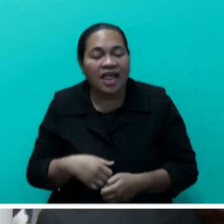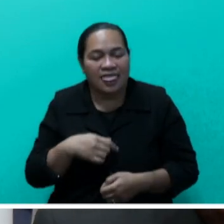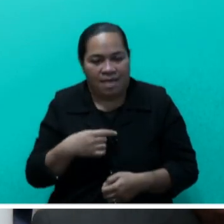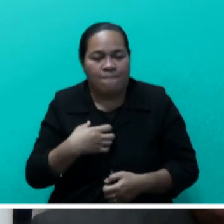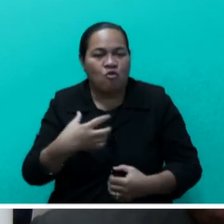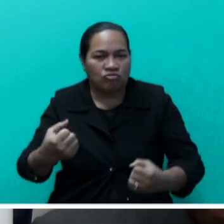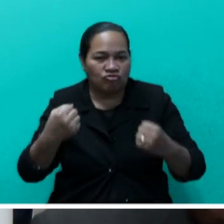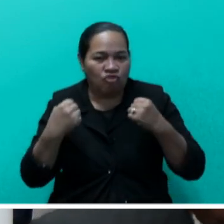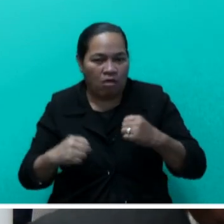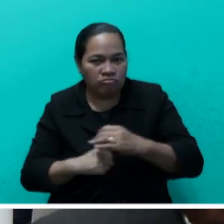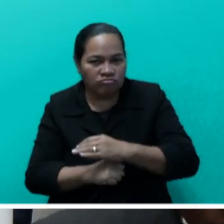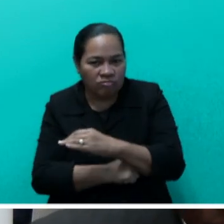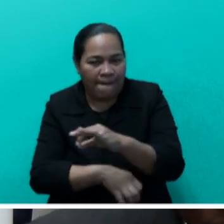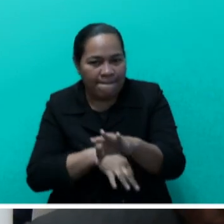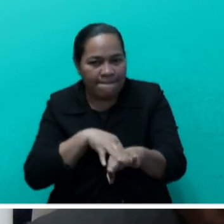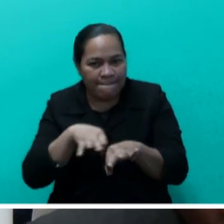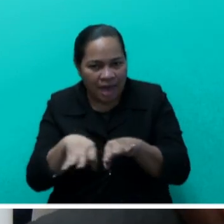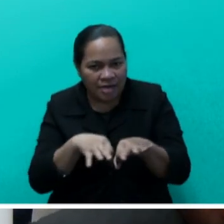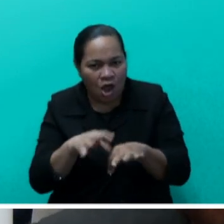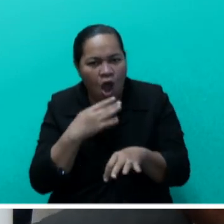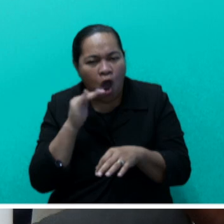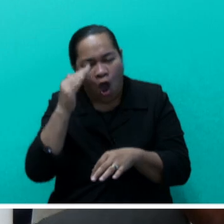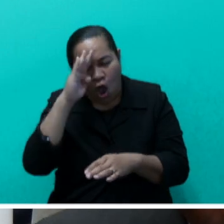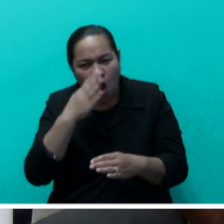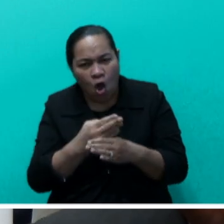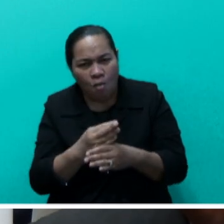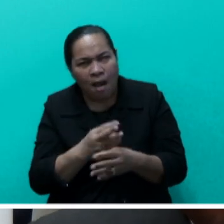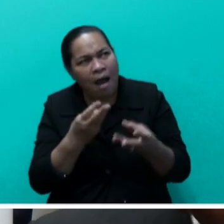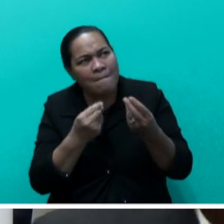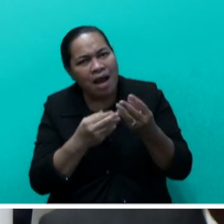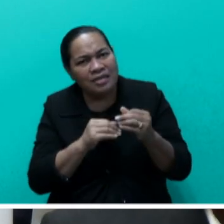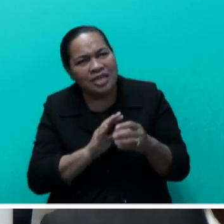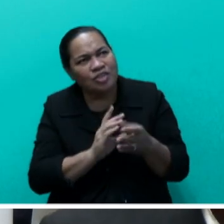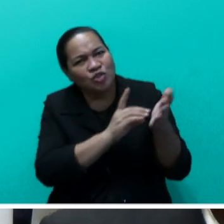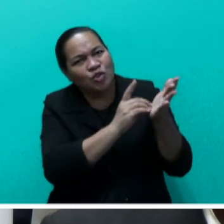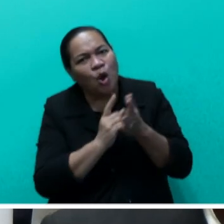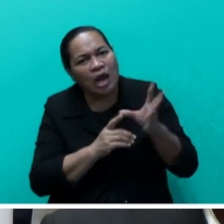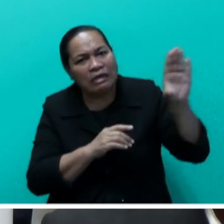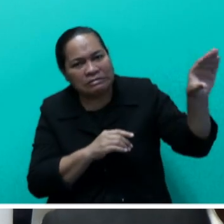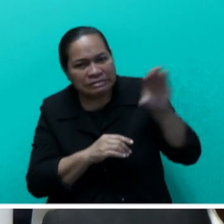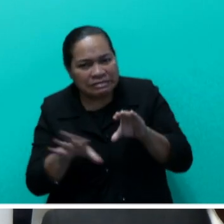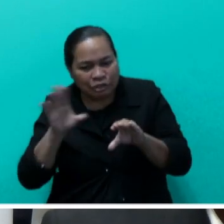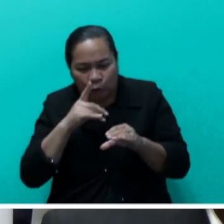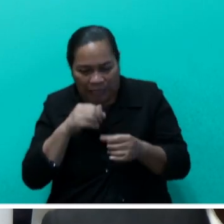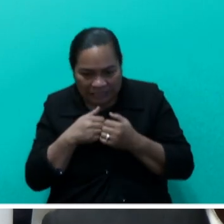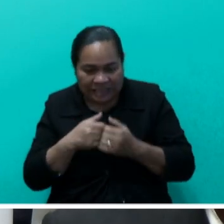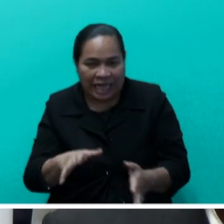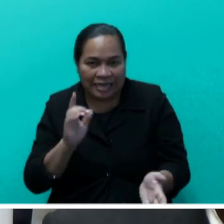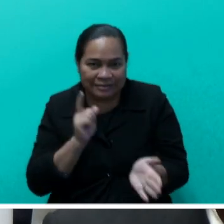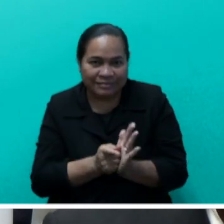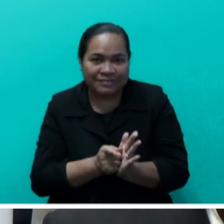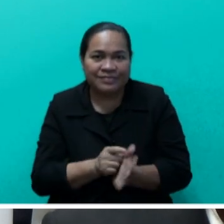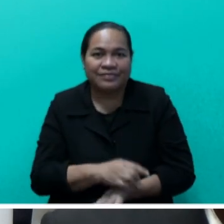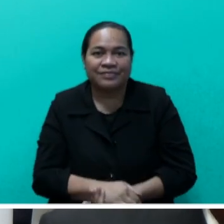plan, and hopefully by then we have some donor partners so that we can then accelerate the process. So, but